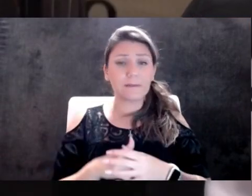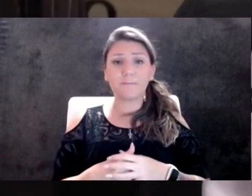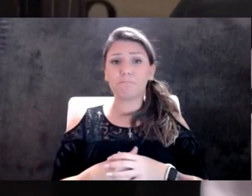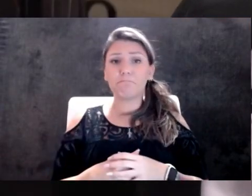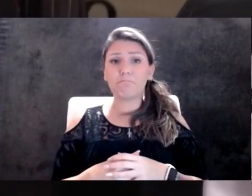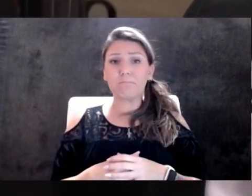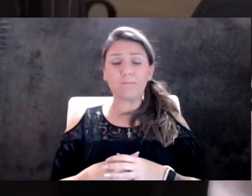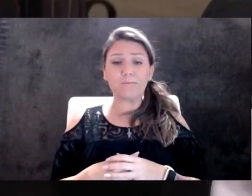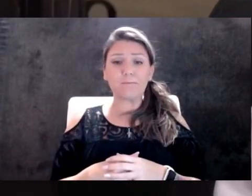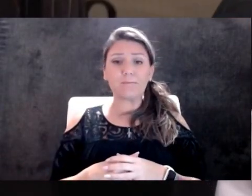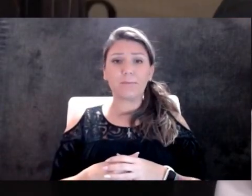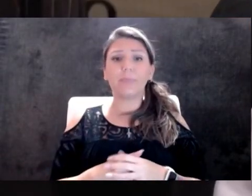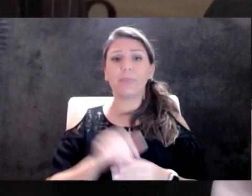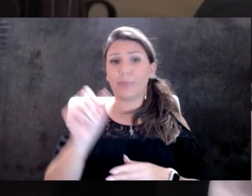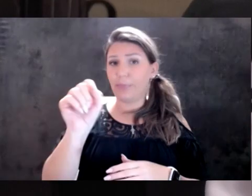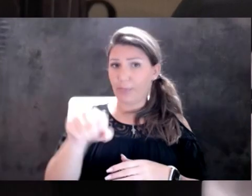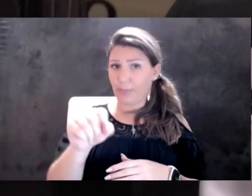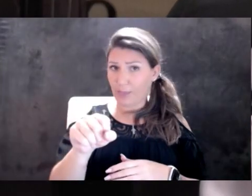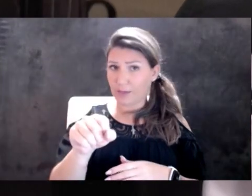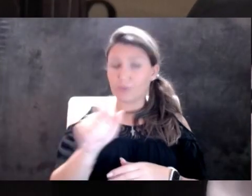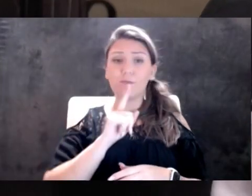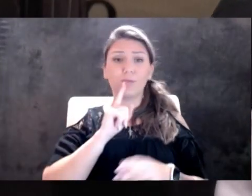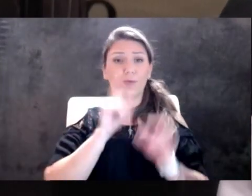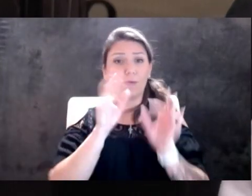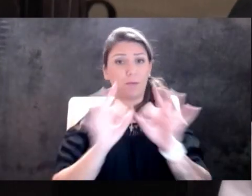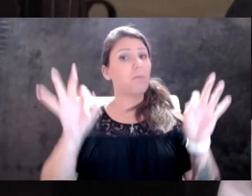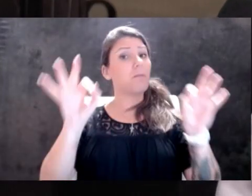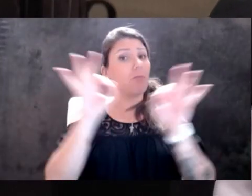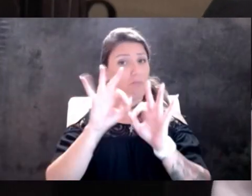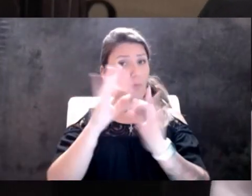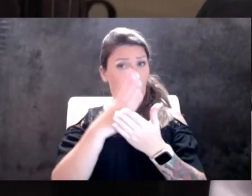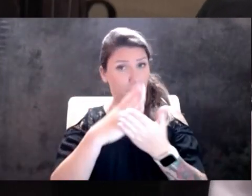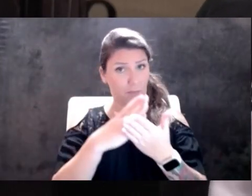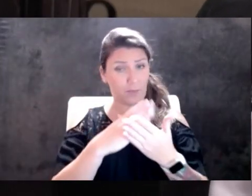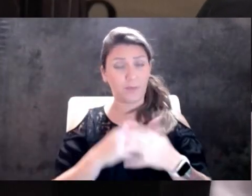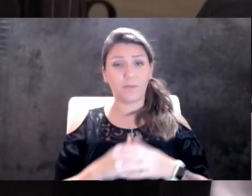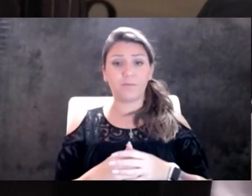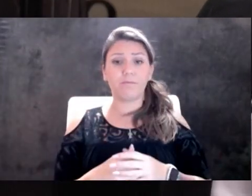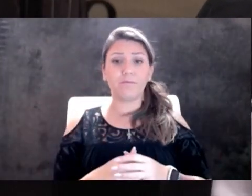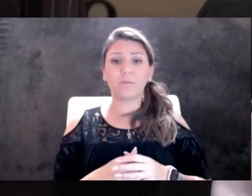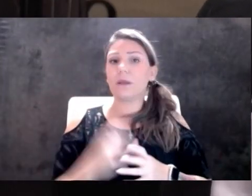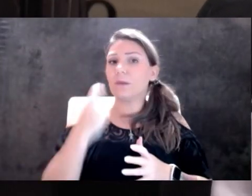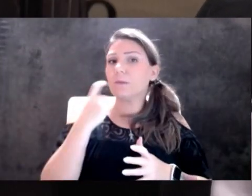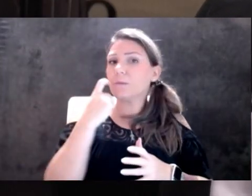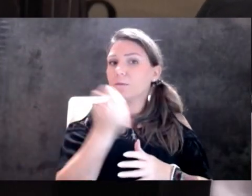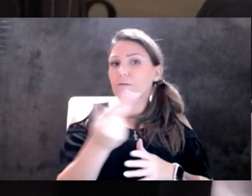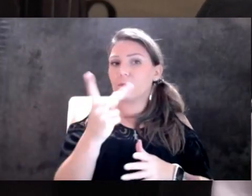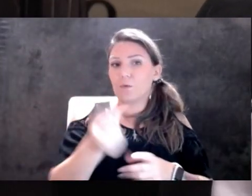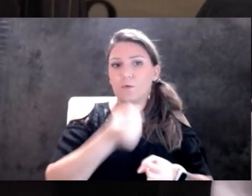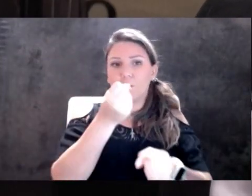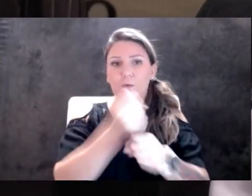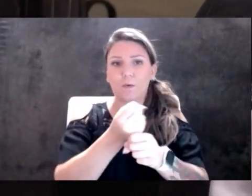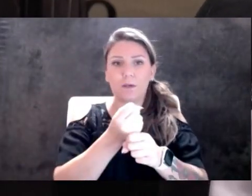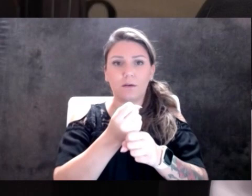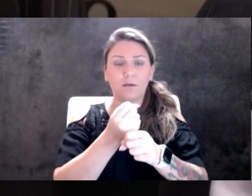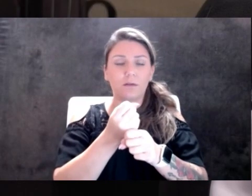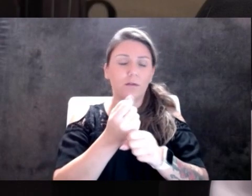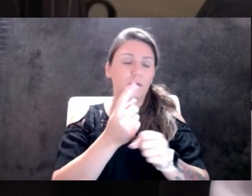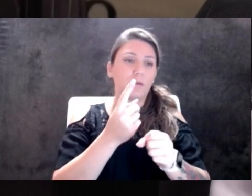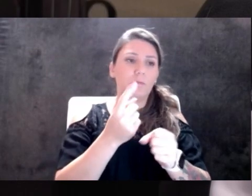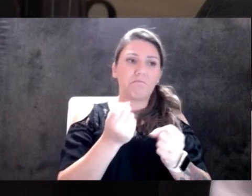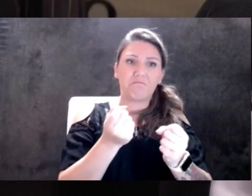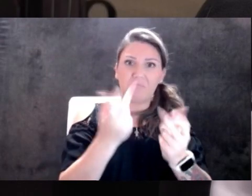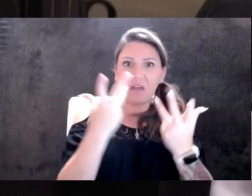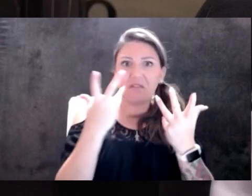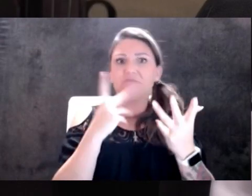Certainly, it's a very, very important factor. In the last few years, it's really come to the forefront that